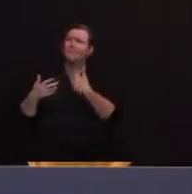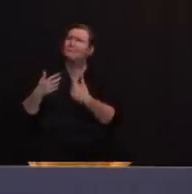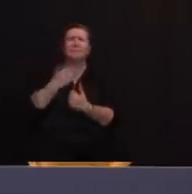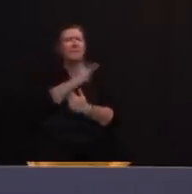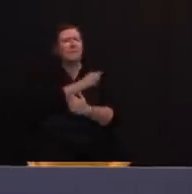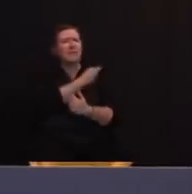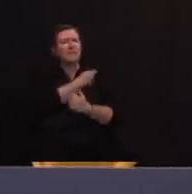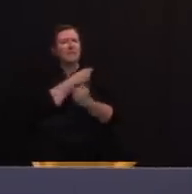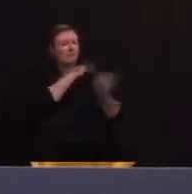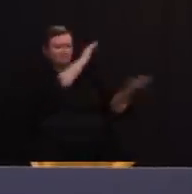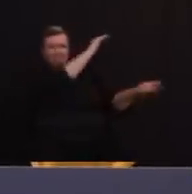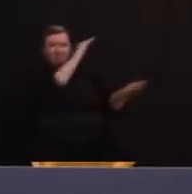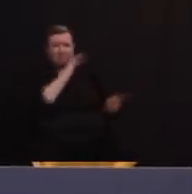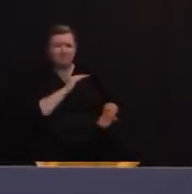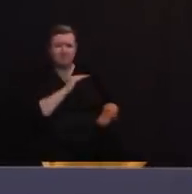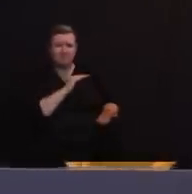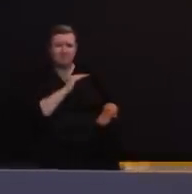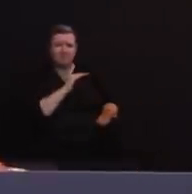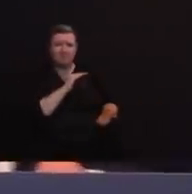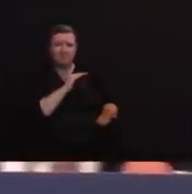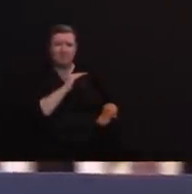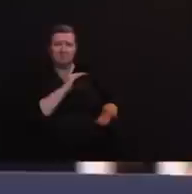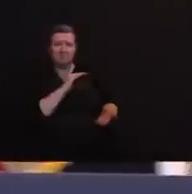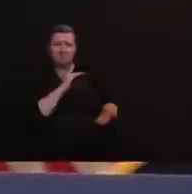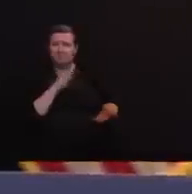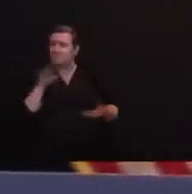expecting? Yeah, I do.